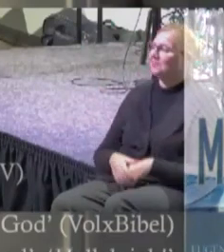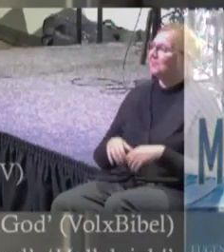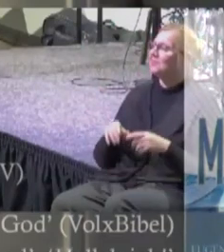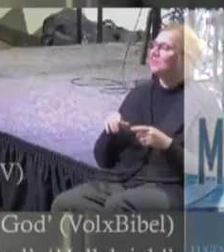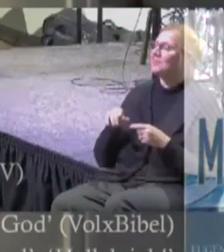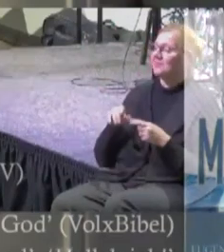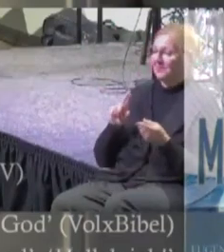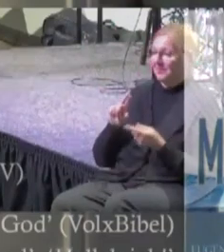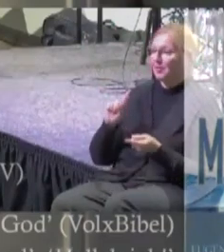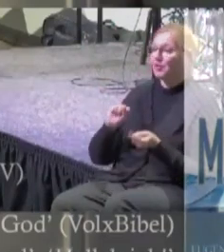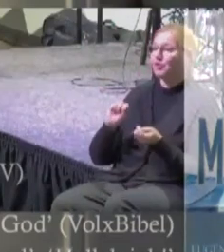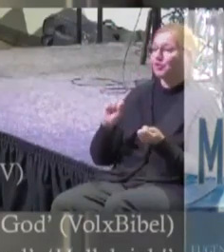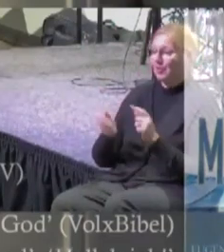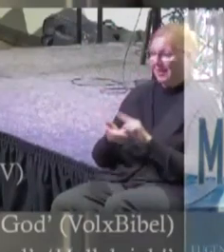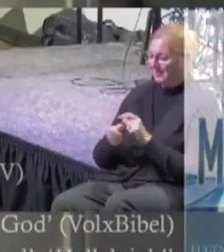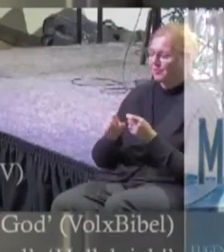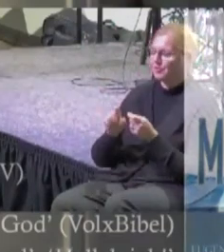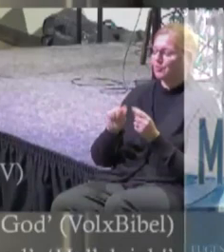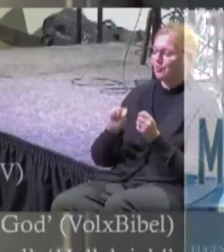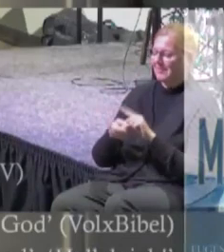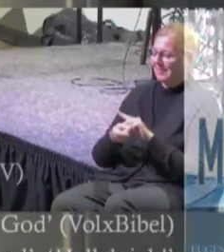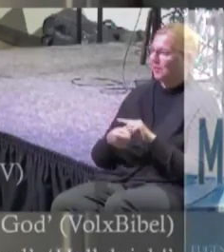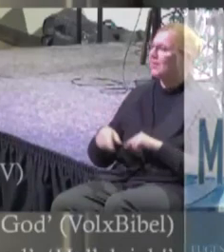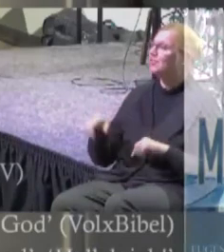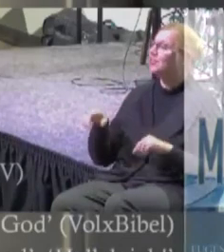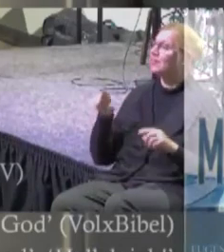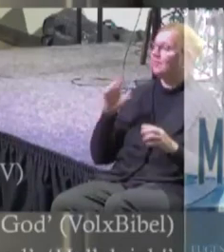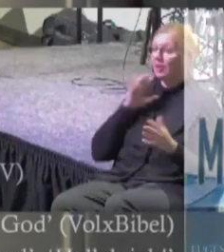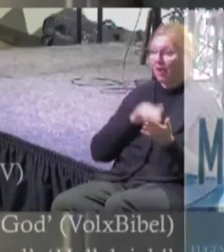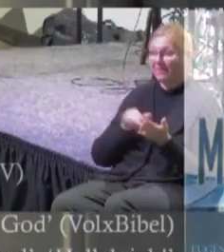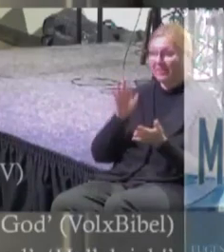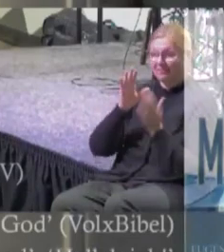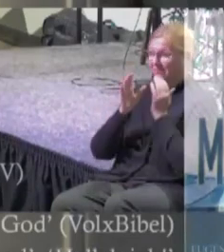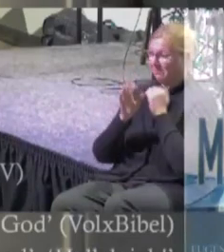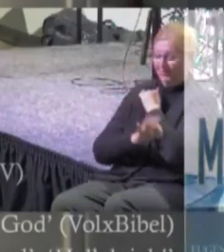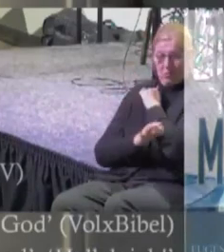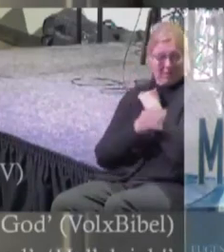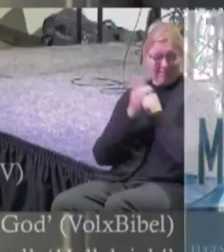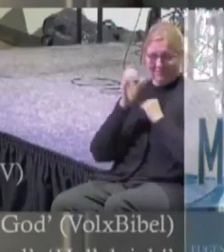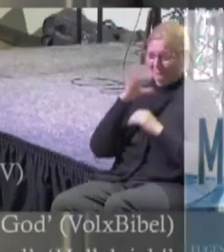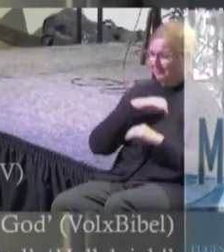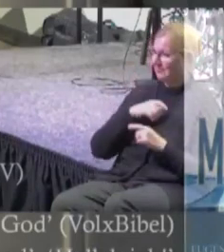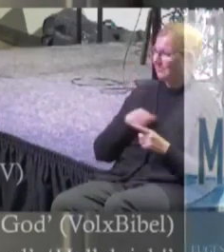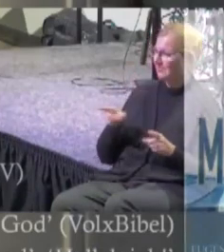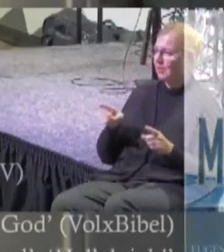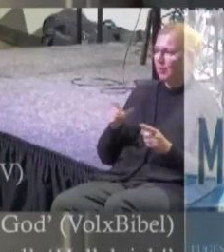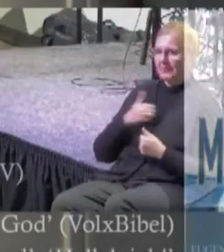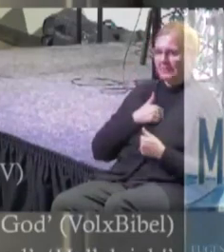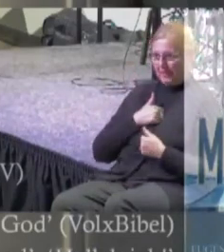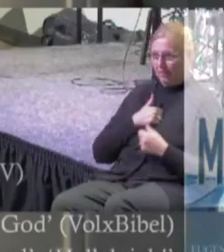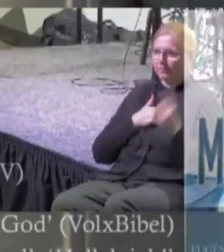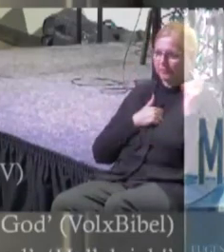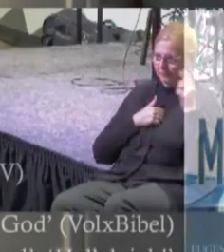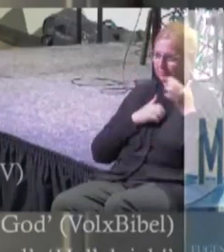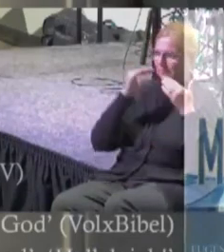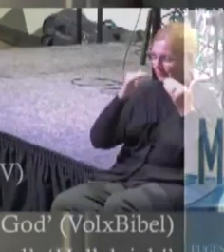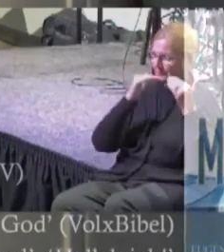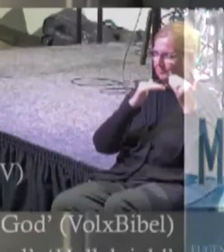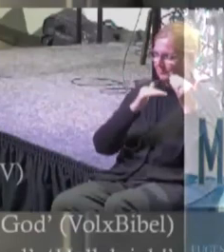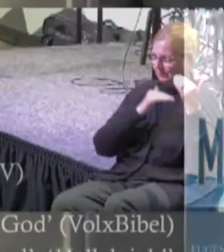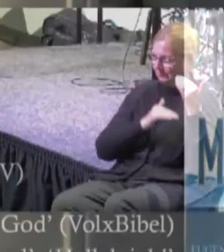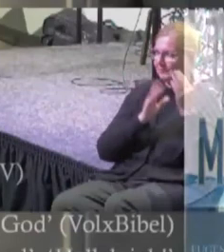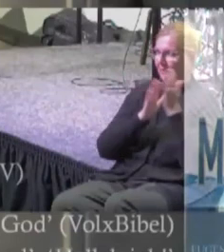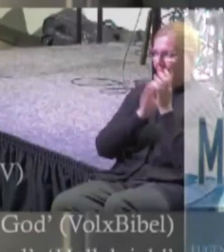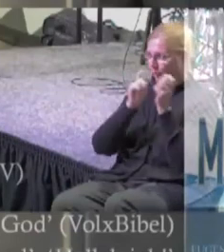Transliterations and foreign words are often meaningless or iconic, referring only to themselves, ark, tabernacle, ephod, hallelujah.